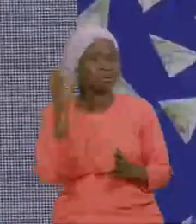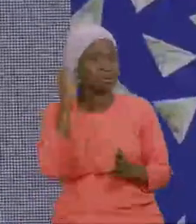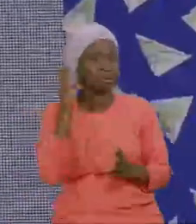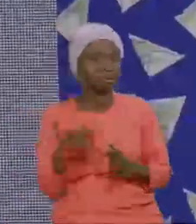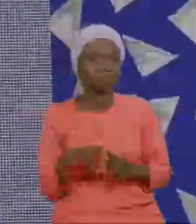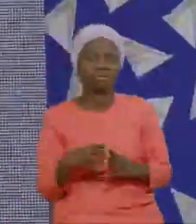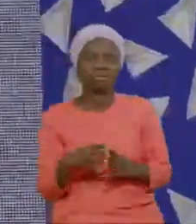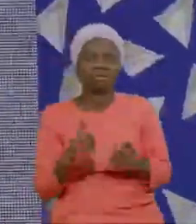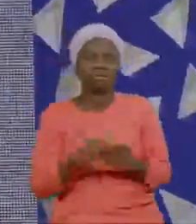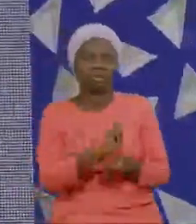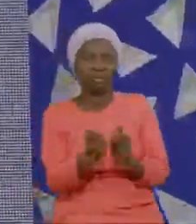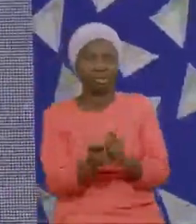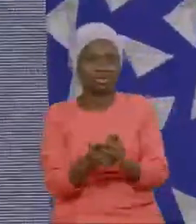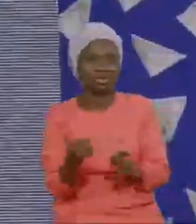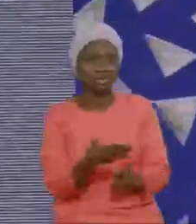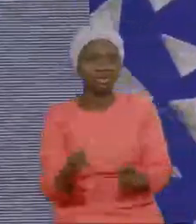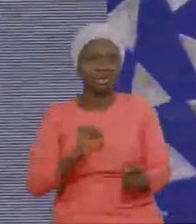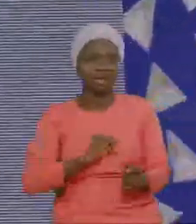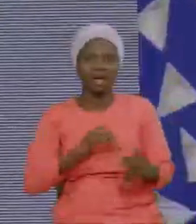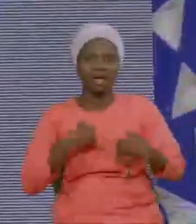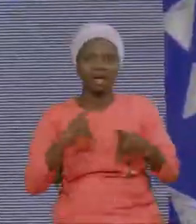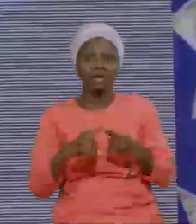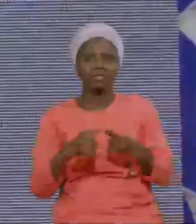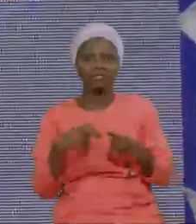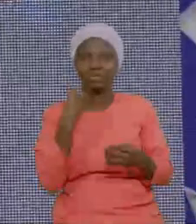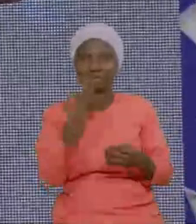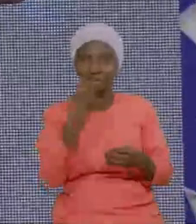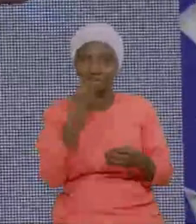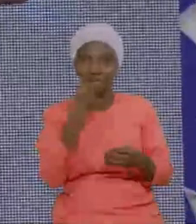To change anything, I have to speak out.